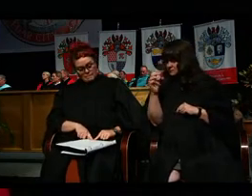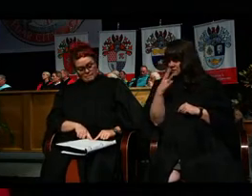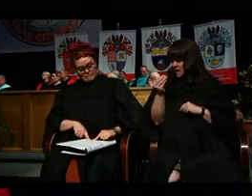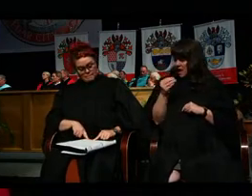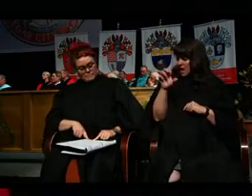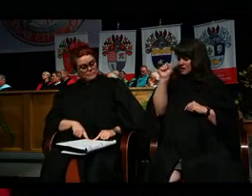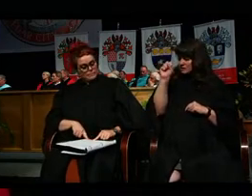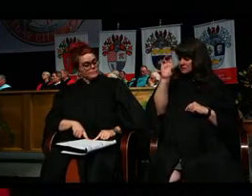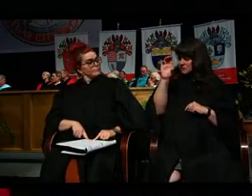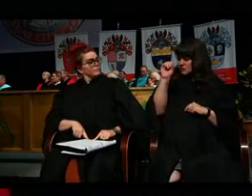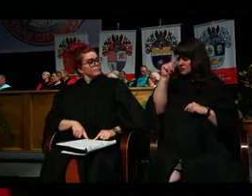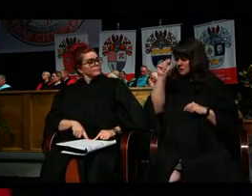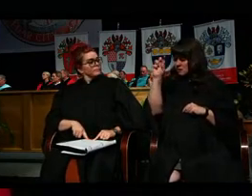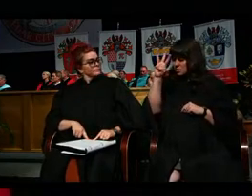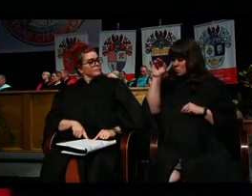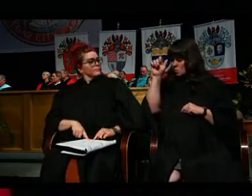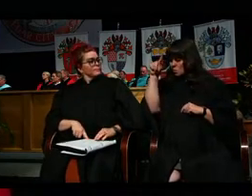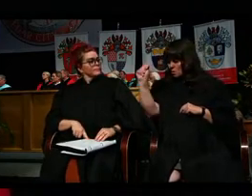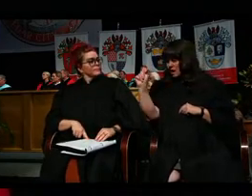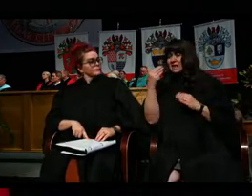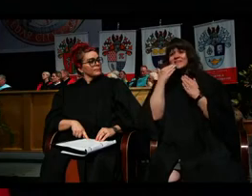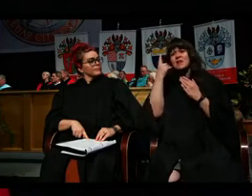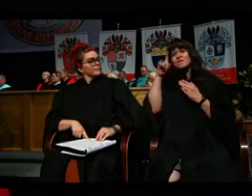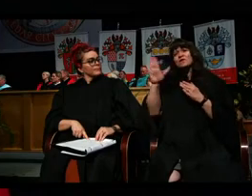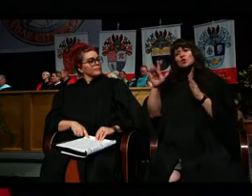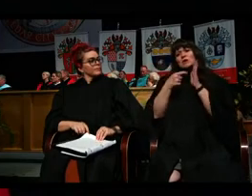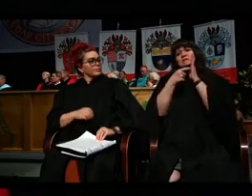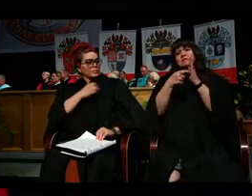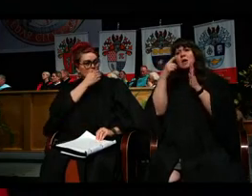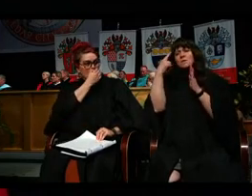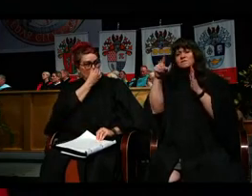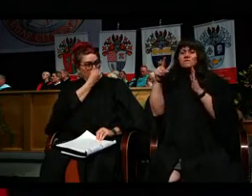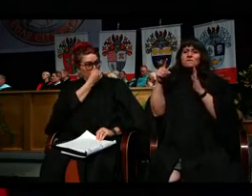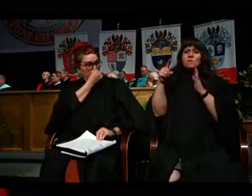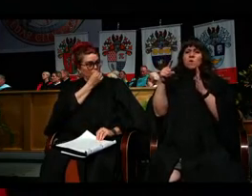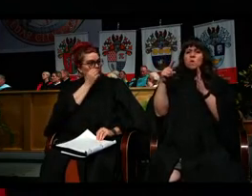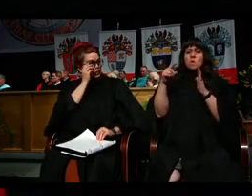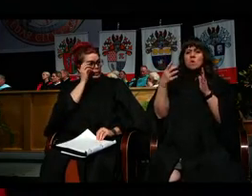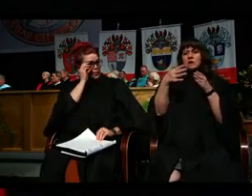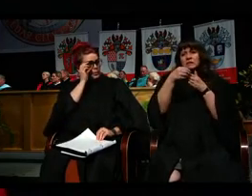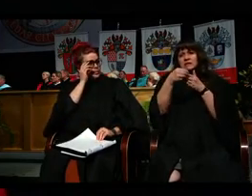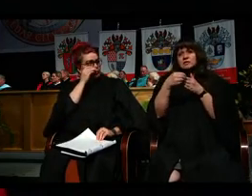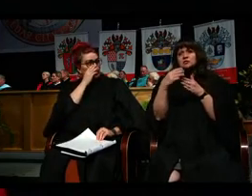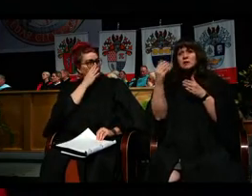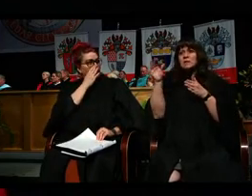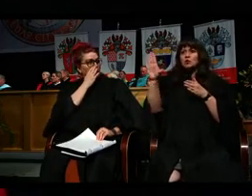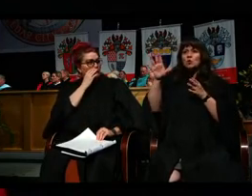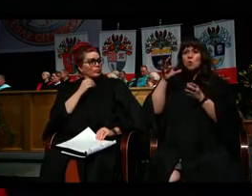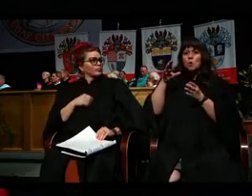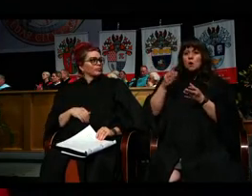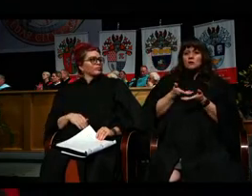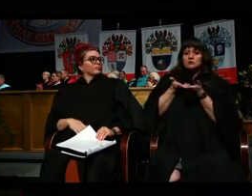Wyatt. Thank you for your examples of leadership and your extraordinary contributions to SUU.